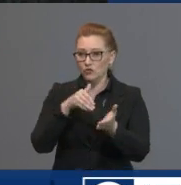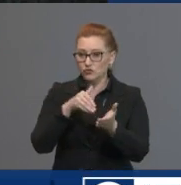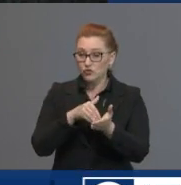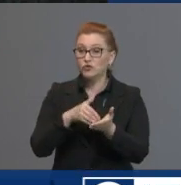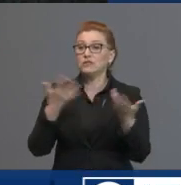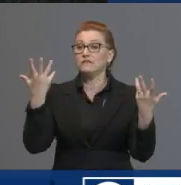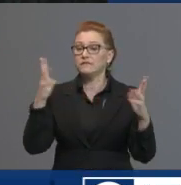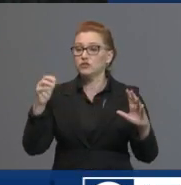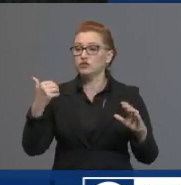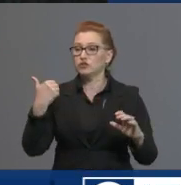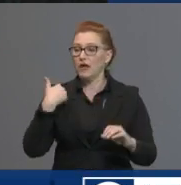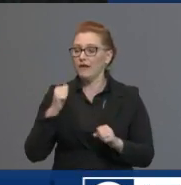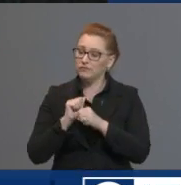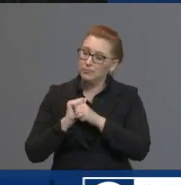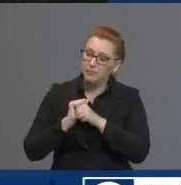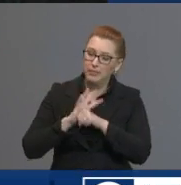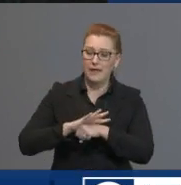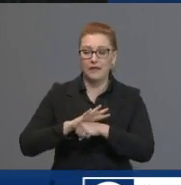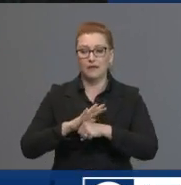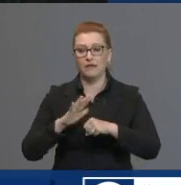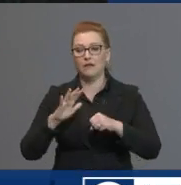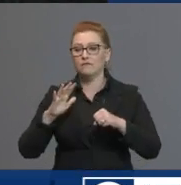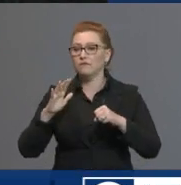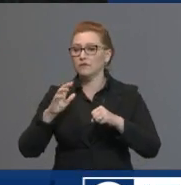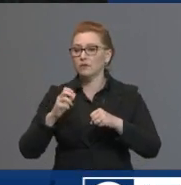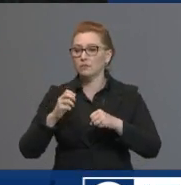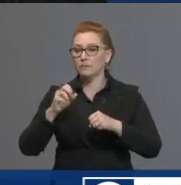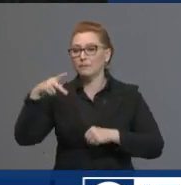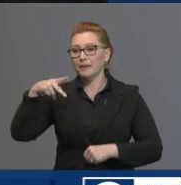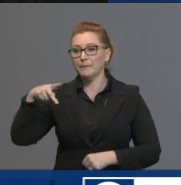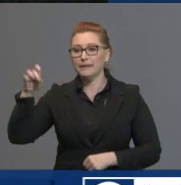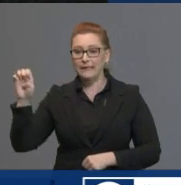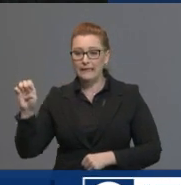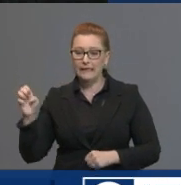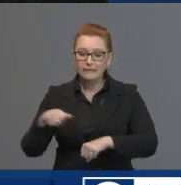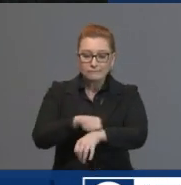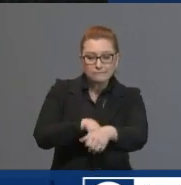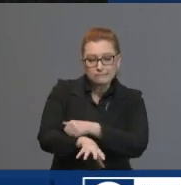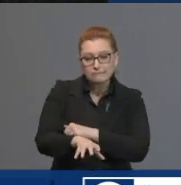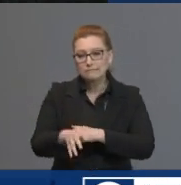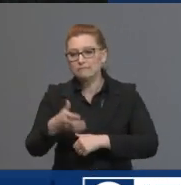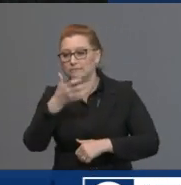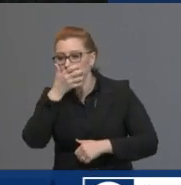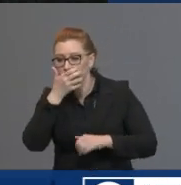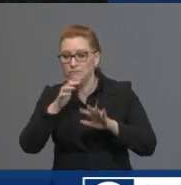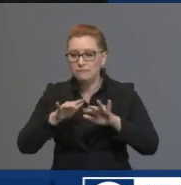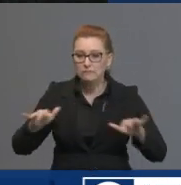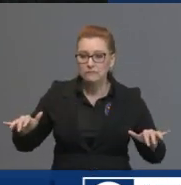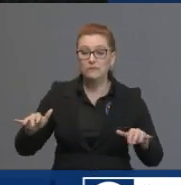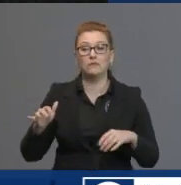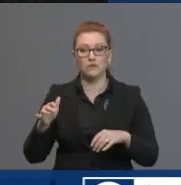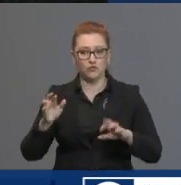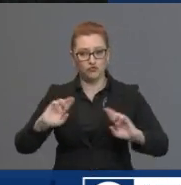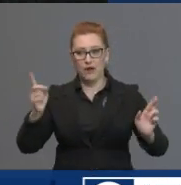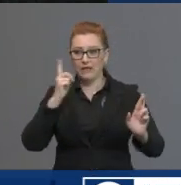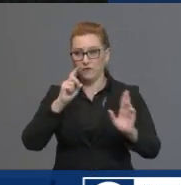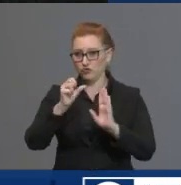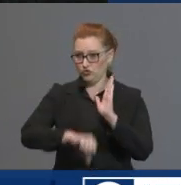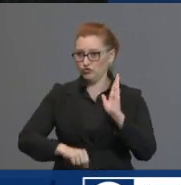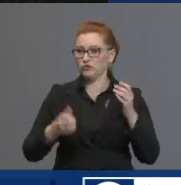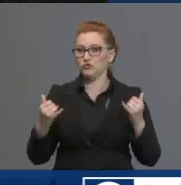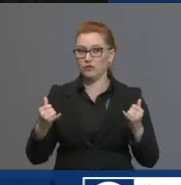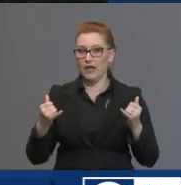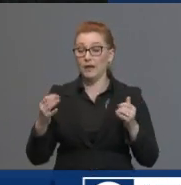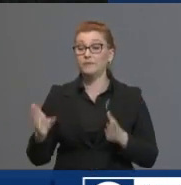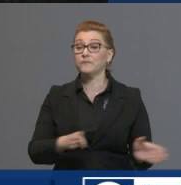adequate PPE to resume elective surgeries today. We have 51 hospitals with a